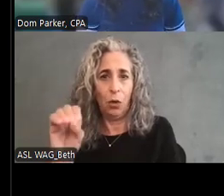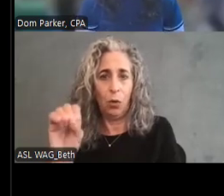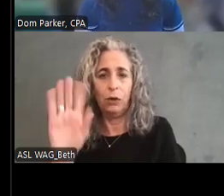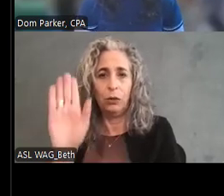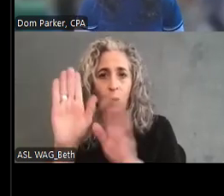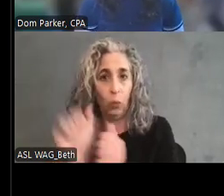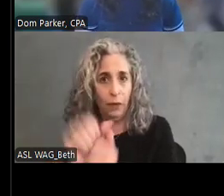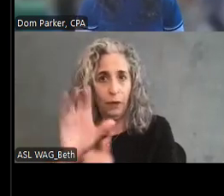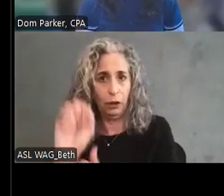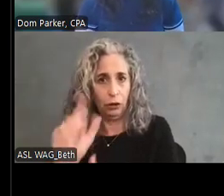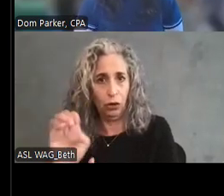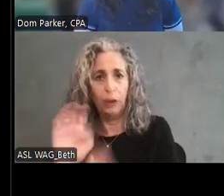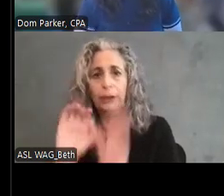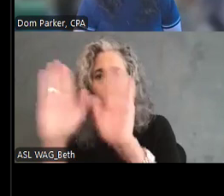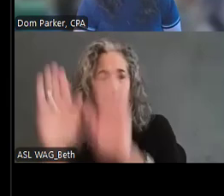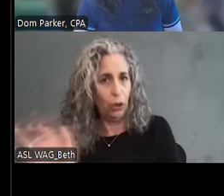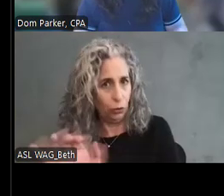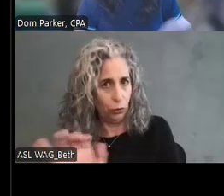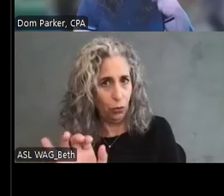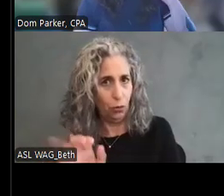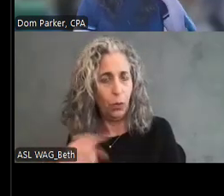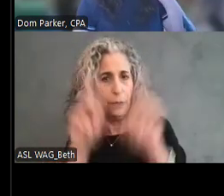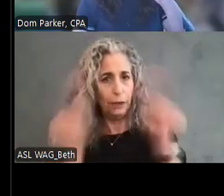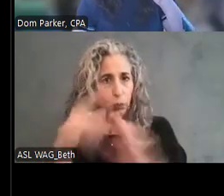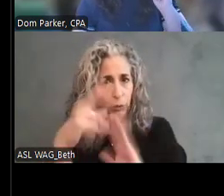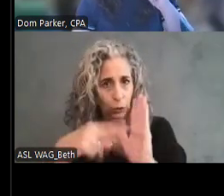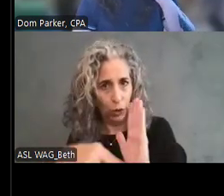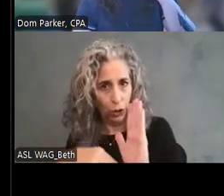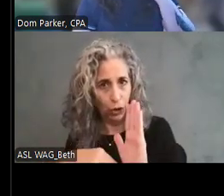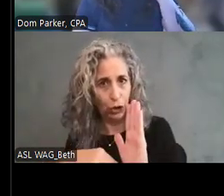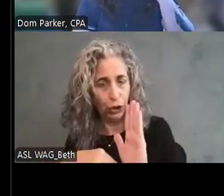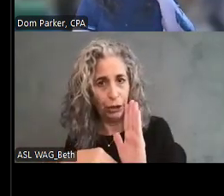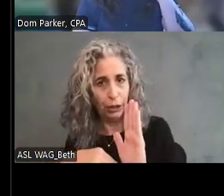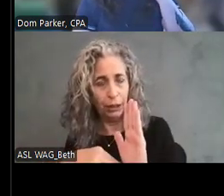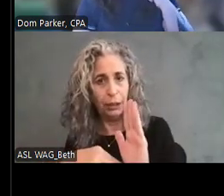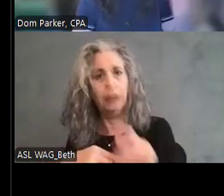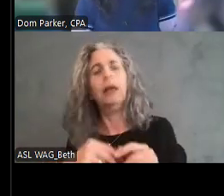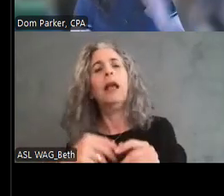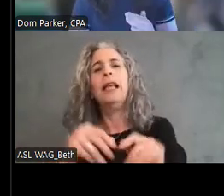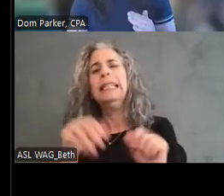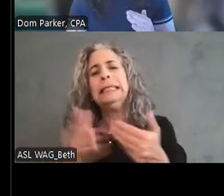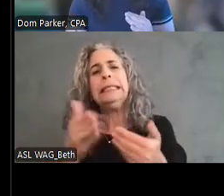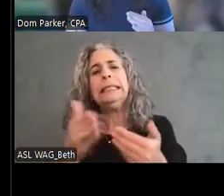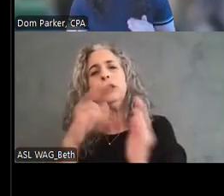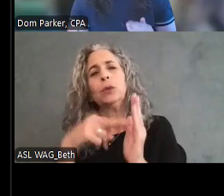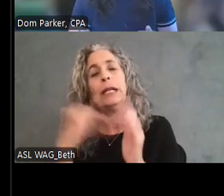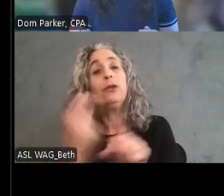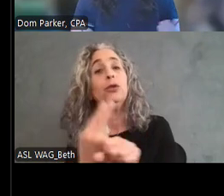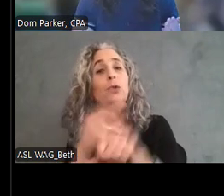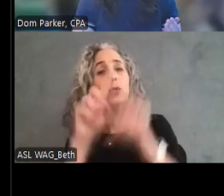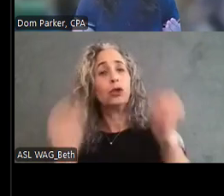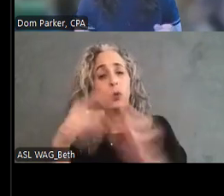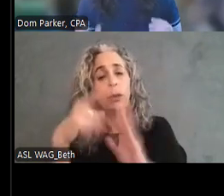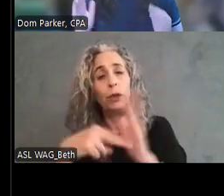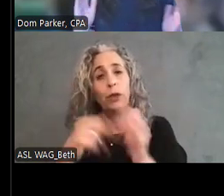in terms of readability. If you use a screen reader with it, it should